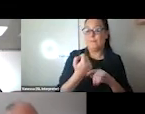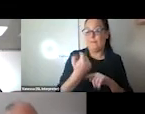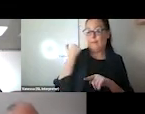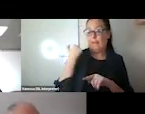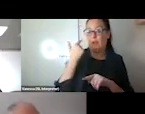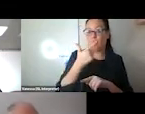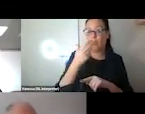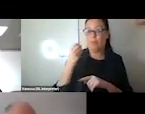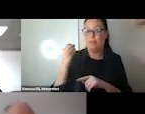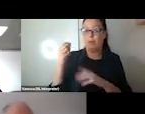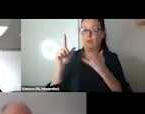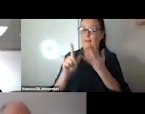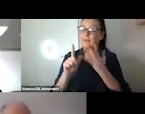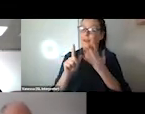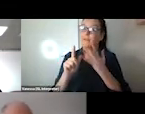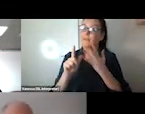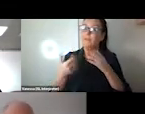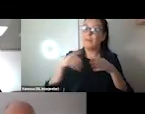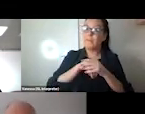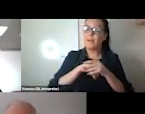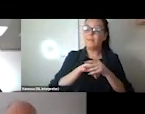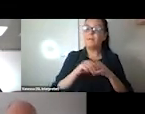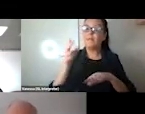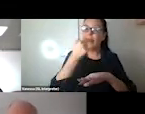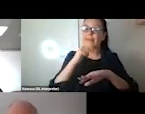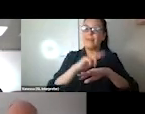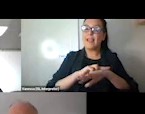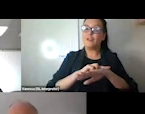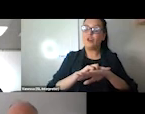It is part of the National Disability Authority,